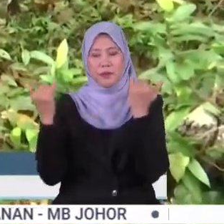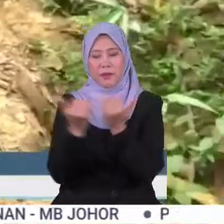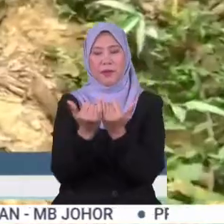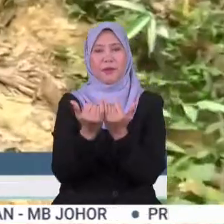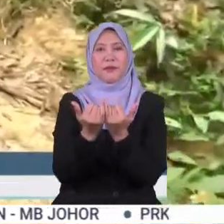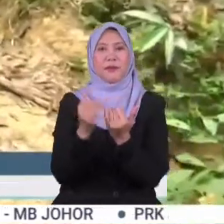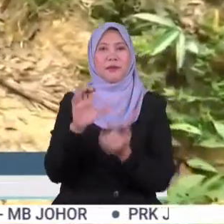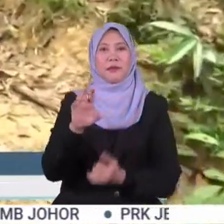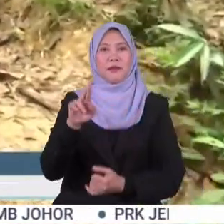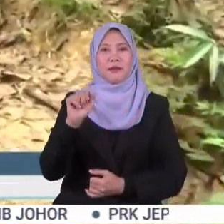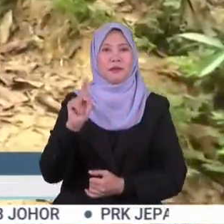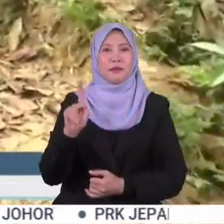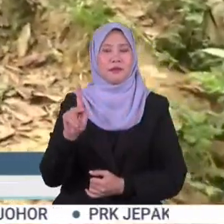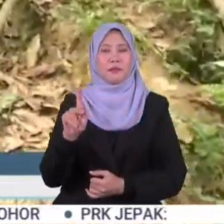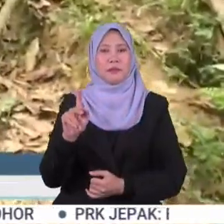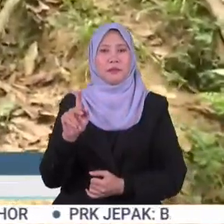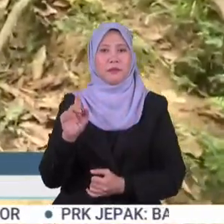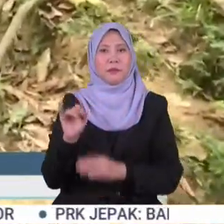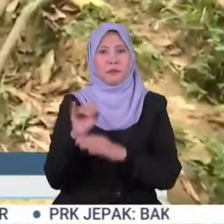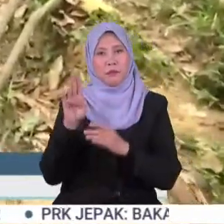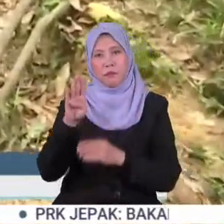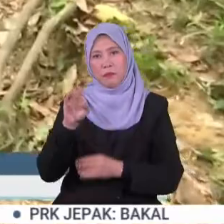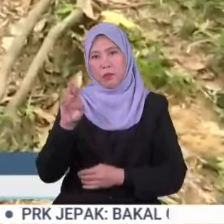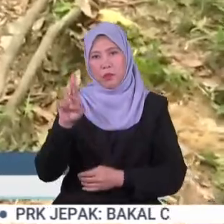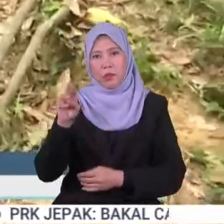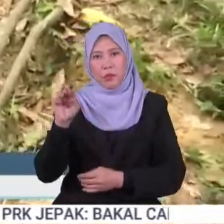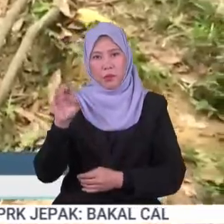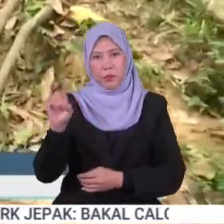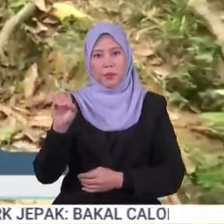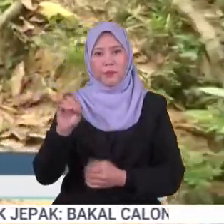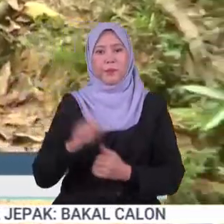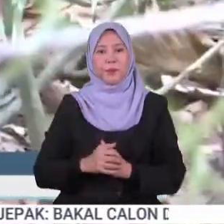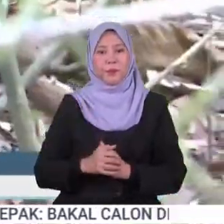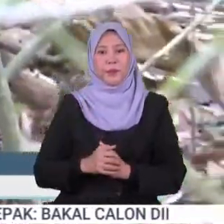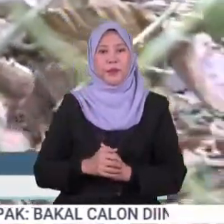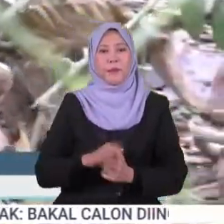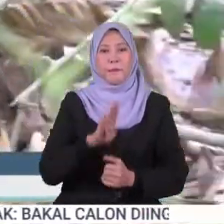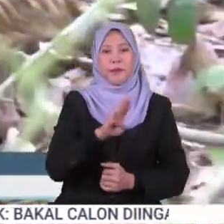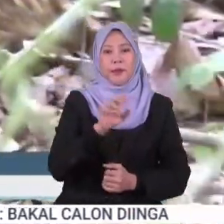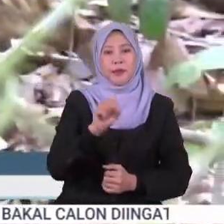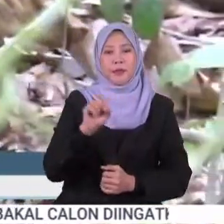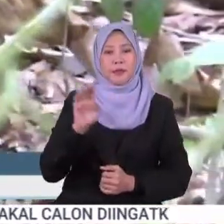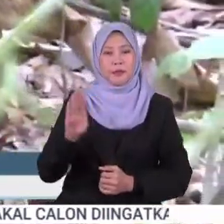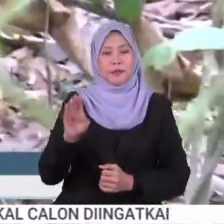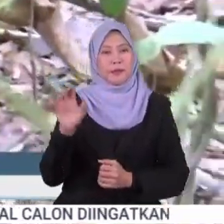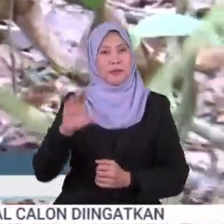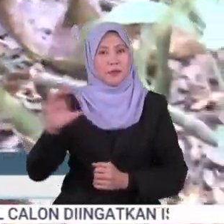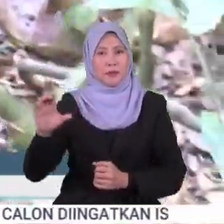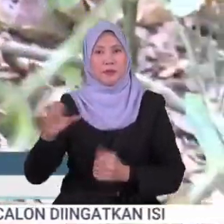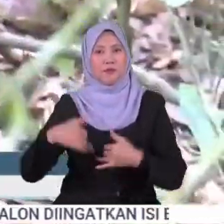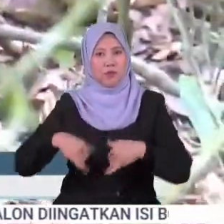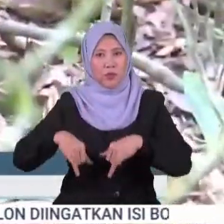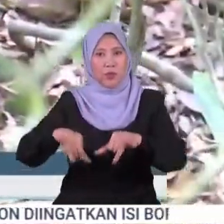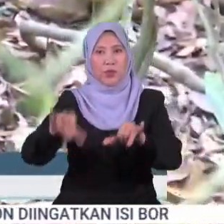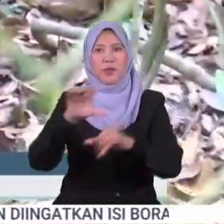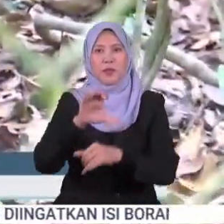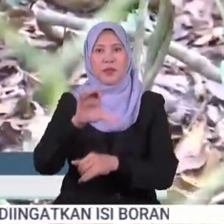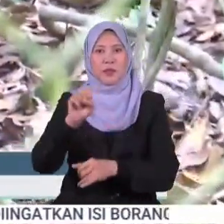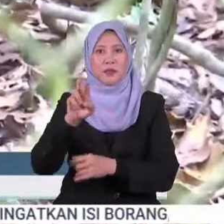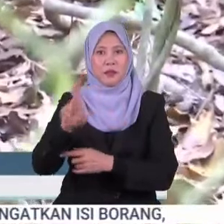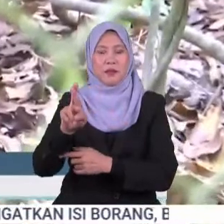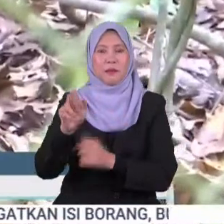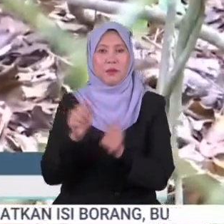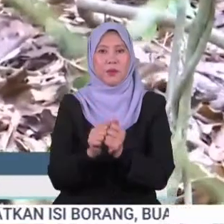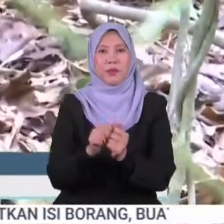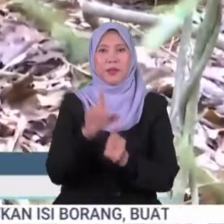syarikat Crack in Borneo Coffee Roastery. Tahun ini, syarikat tersebut dan BSBCC meneruskan CSR itu bersama